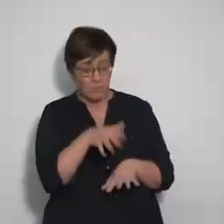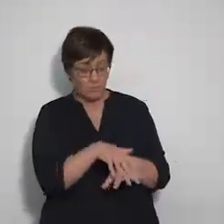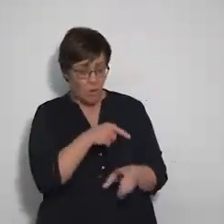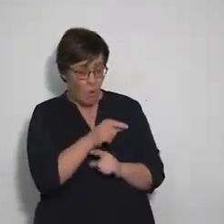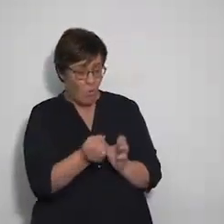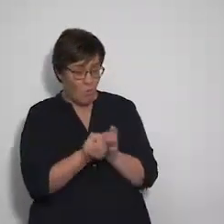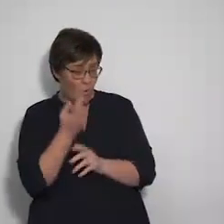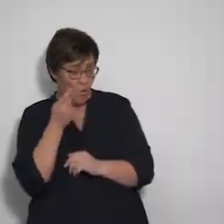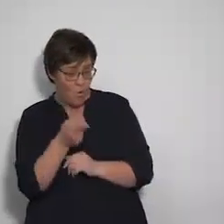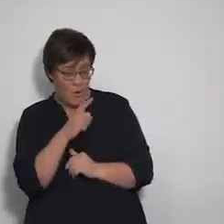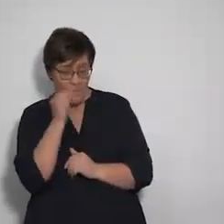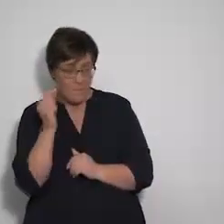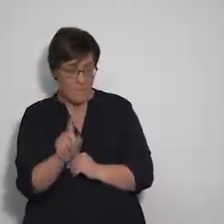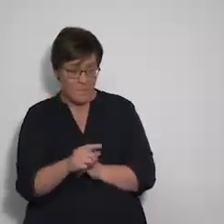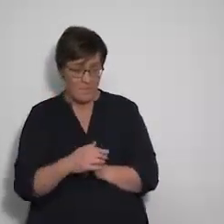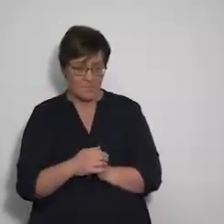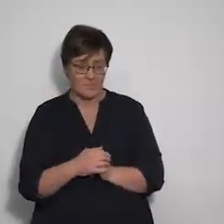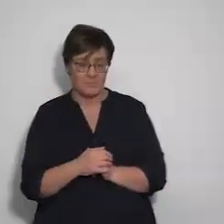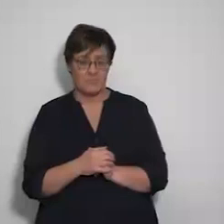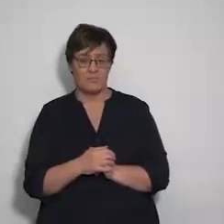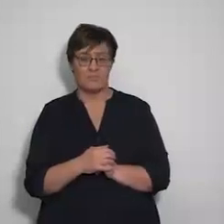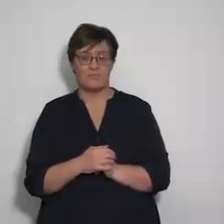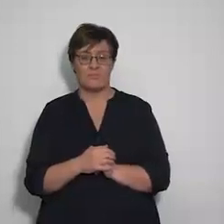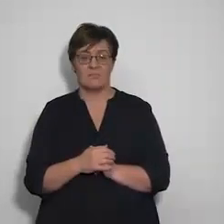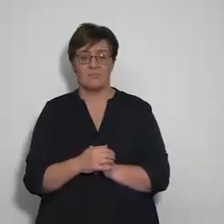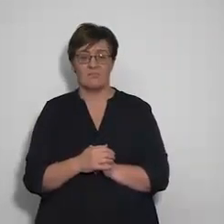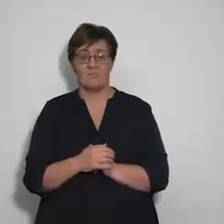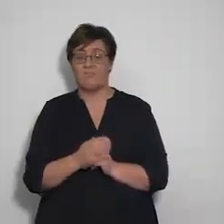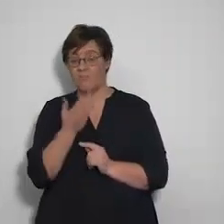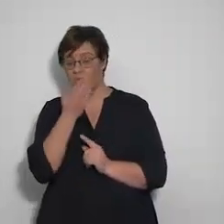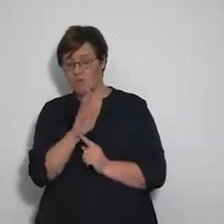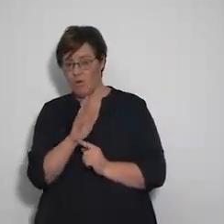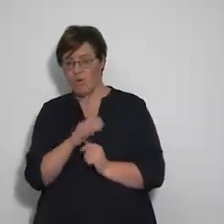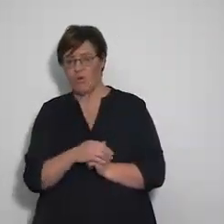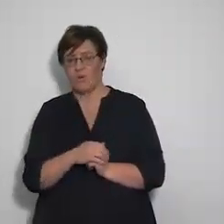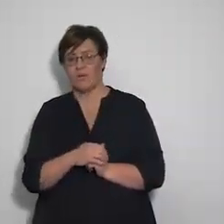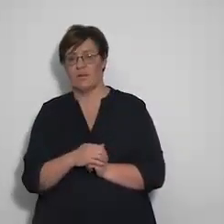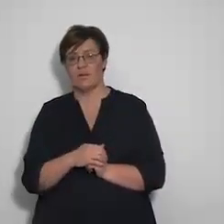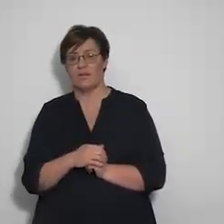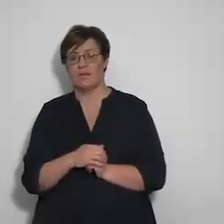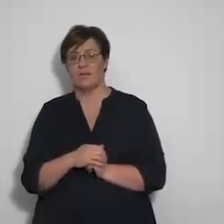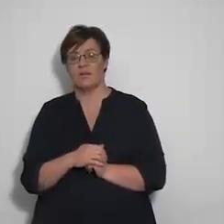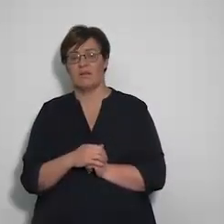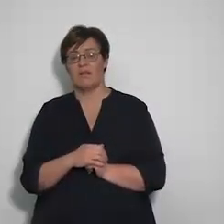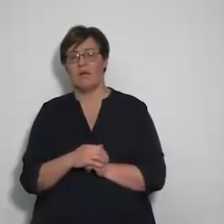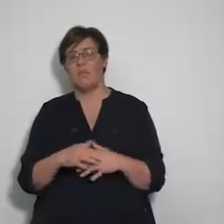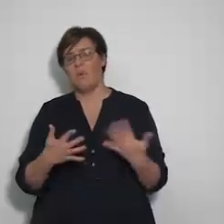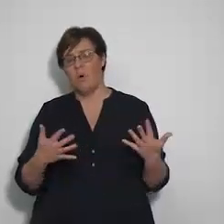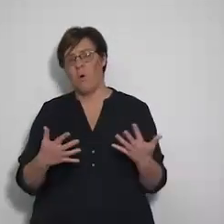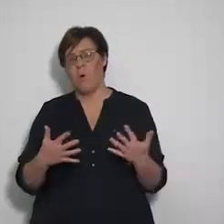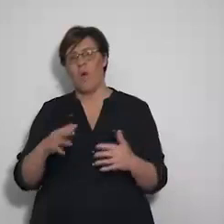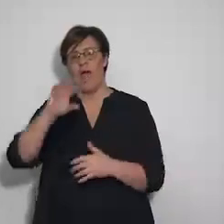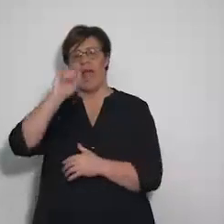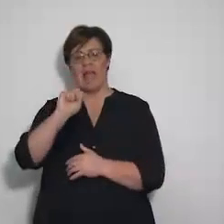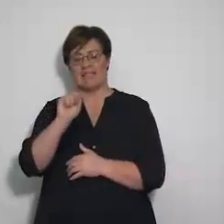call this kind of pattern that we can see, I'm going to show it underneath here, is